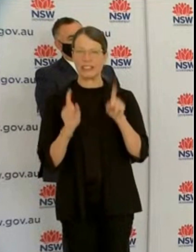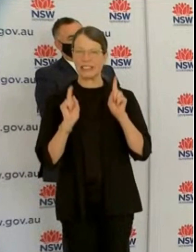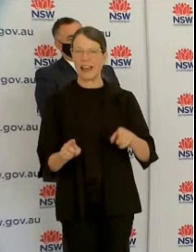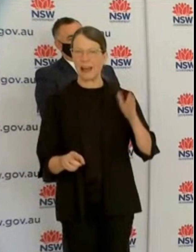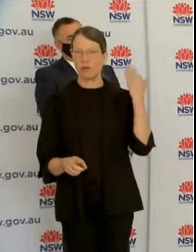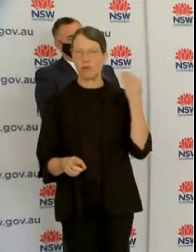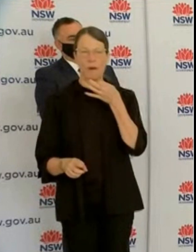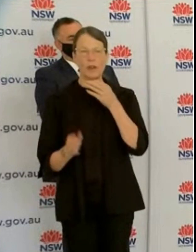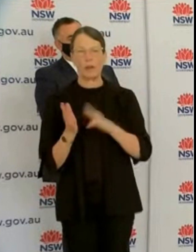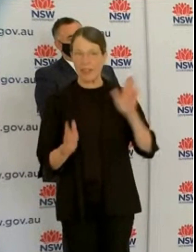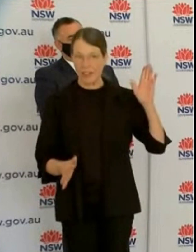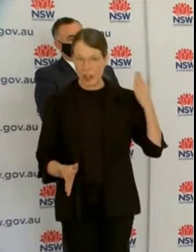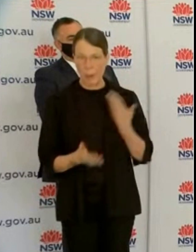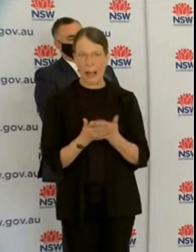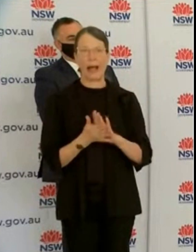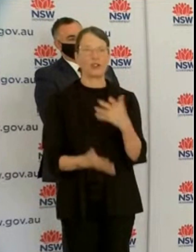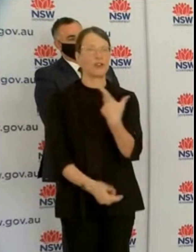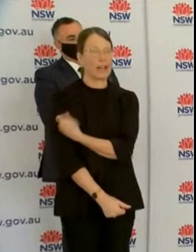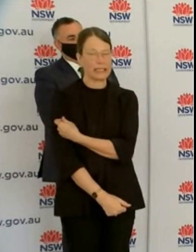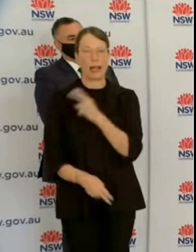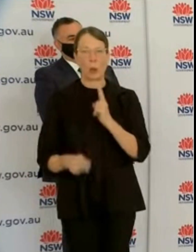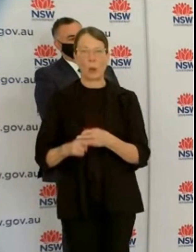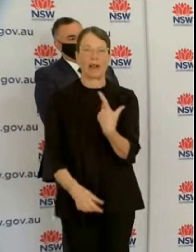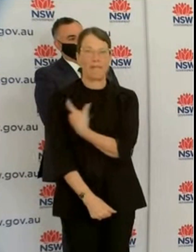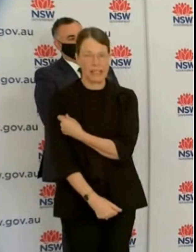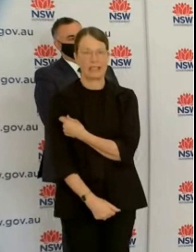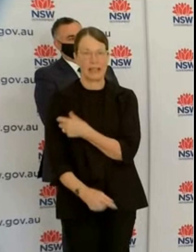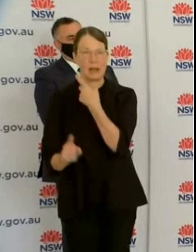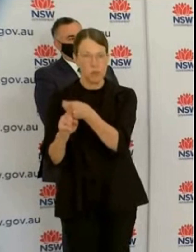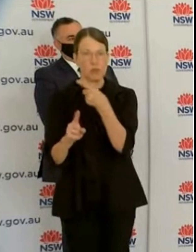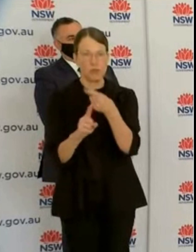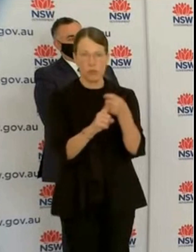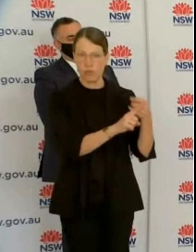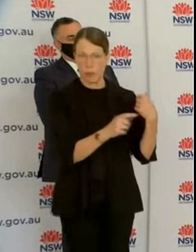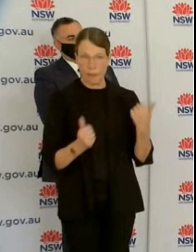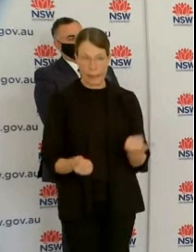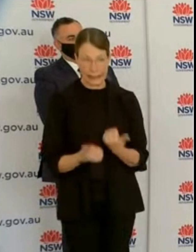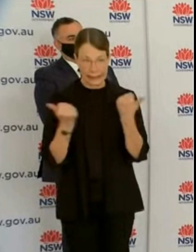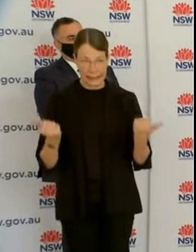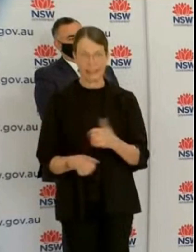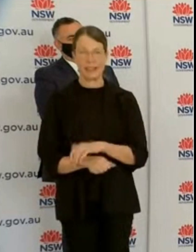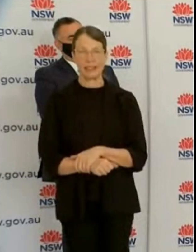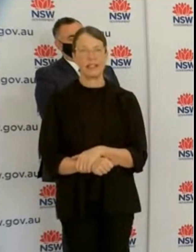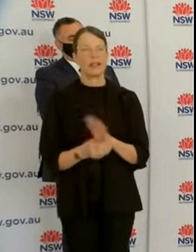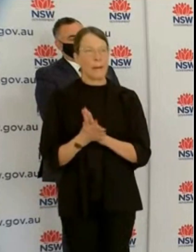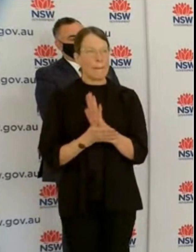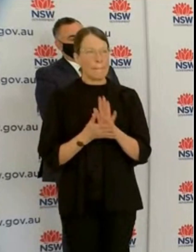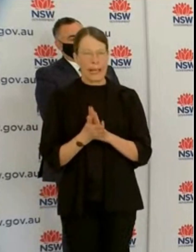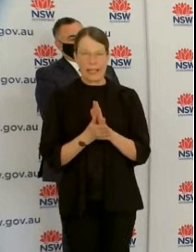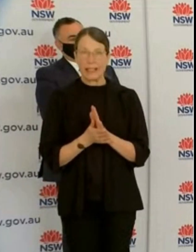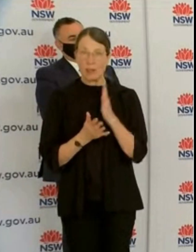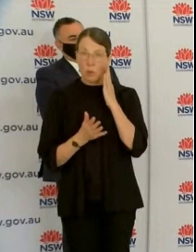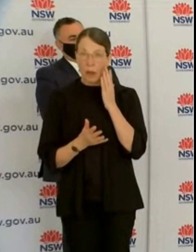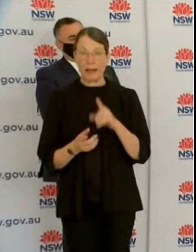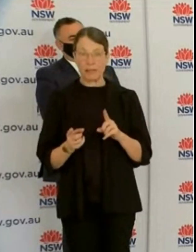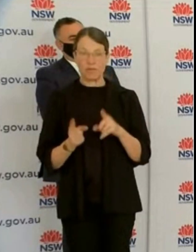about vaccinating our population as quickly as possible. And certainly, it didn't take long within the first few